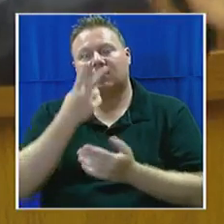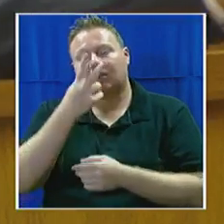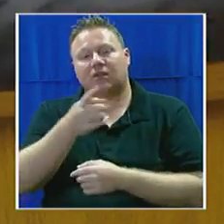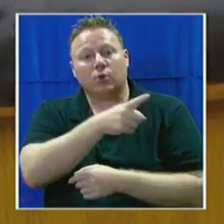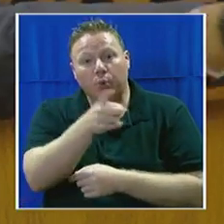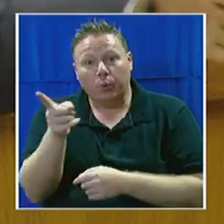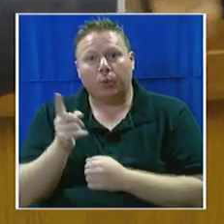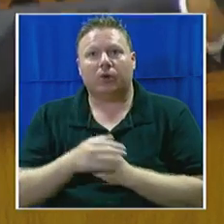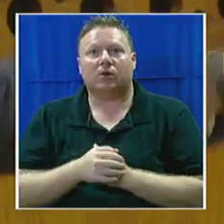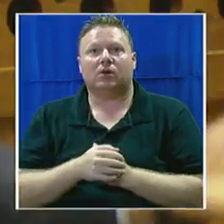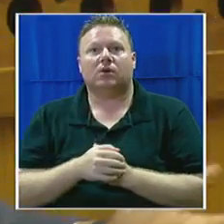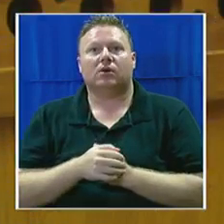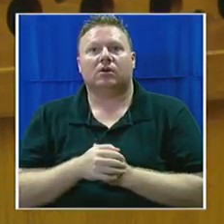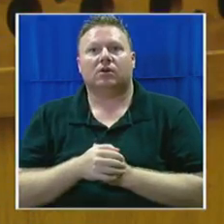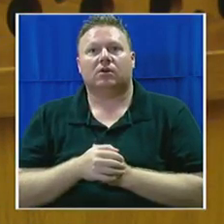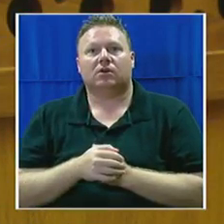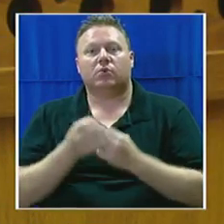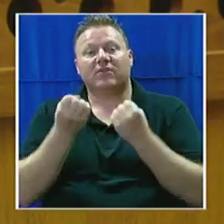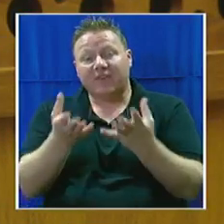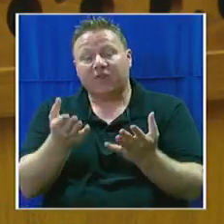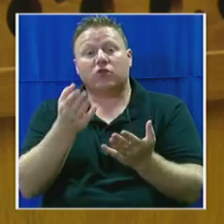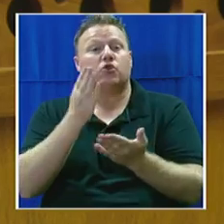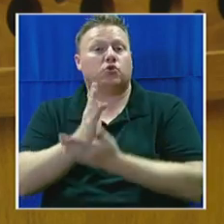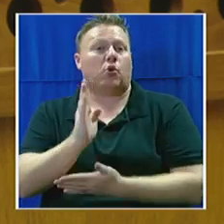niyalinikwa elo lungelo echatshalazini.